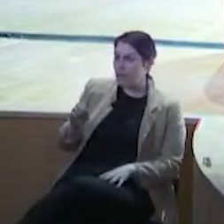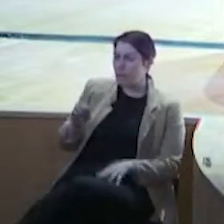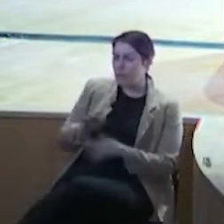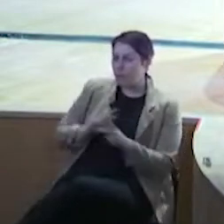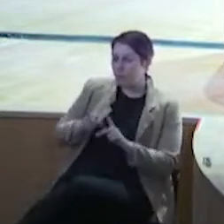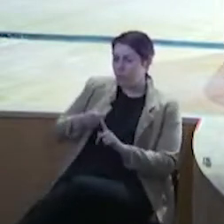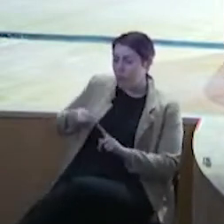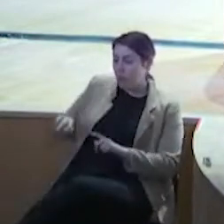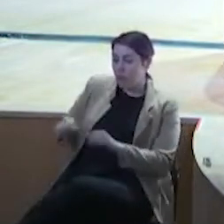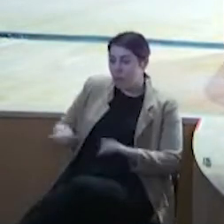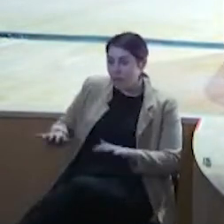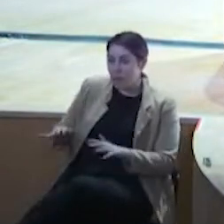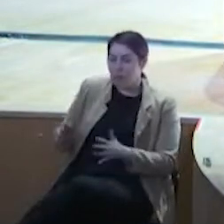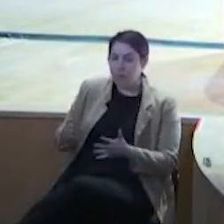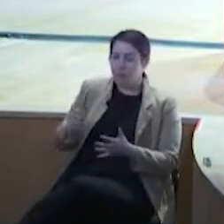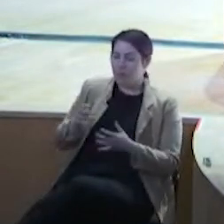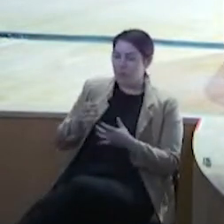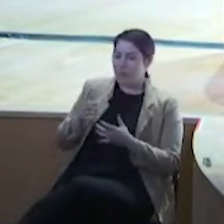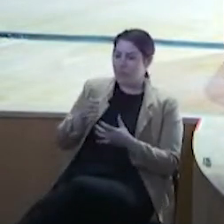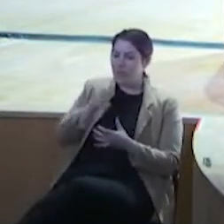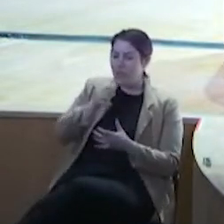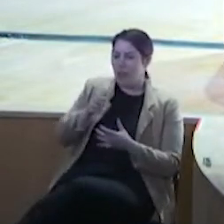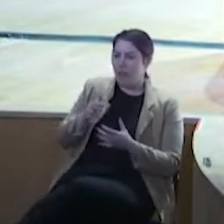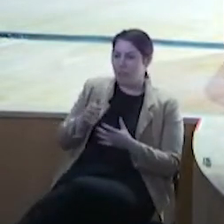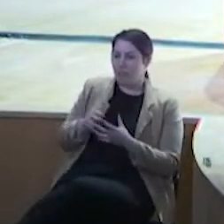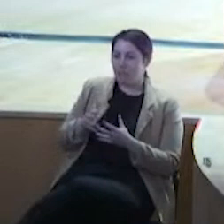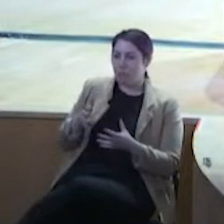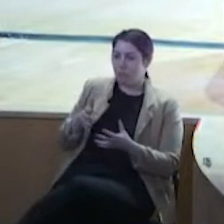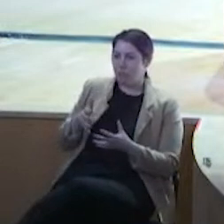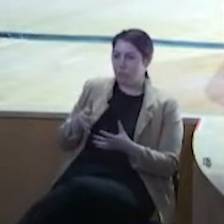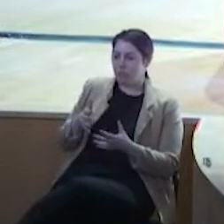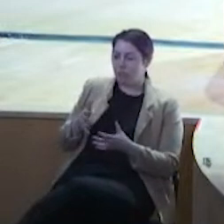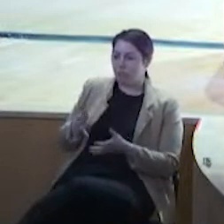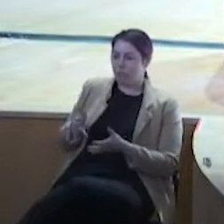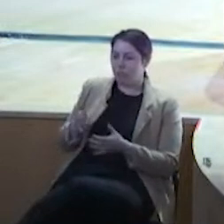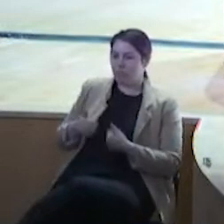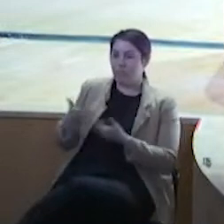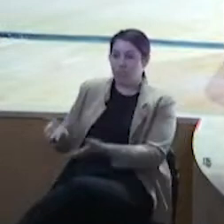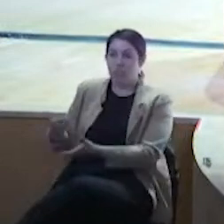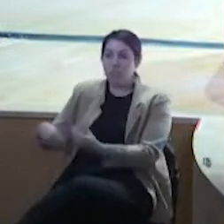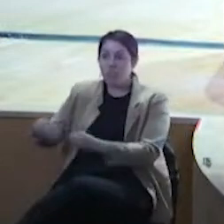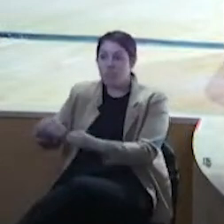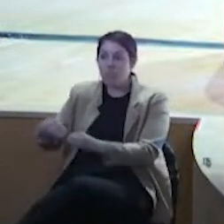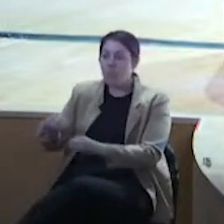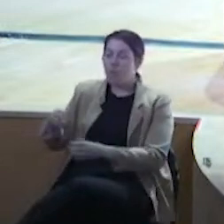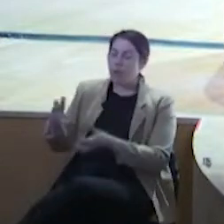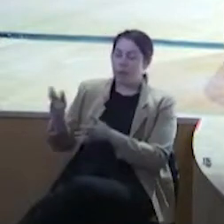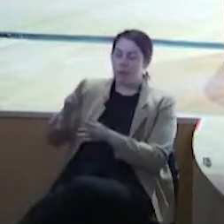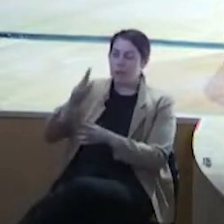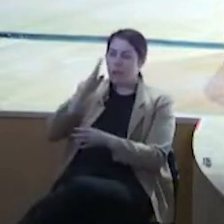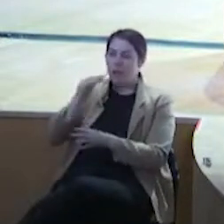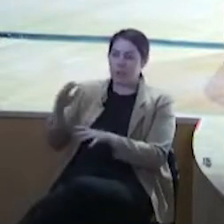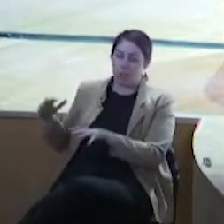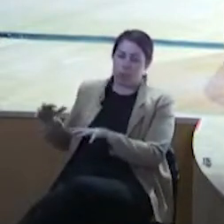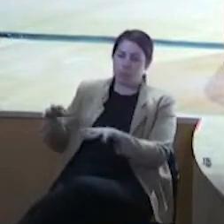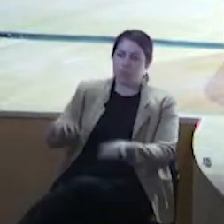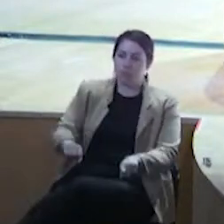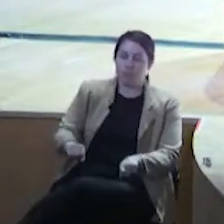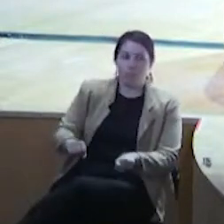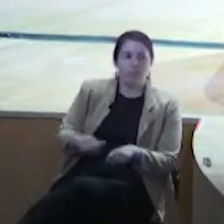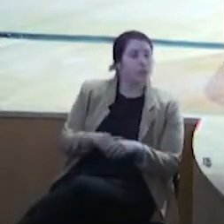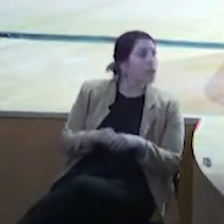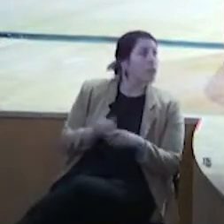wanted to populate our reservation. Therefore, they brought the Navajo and Hopi colonists. Some of the family stayed